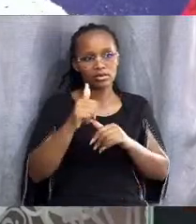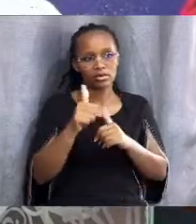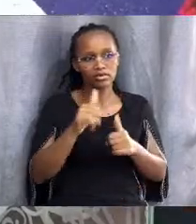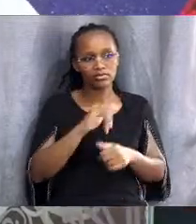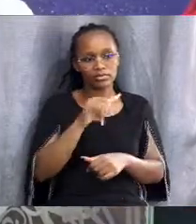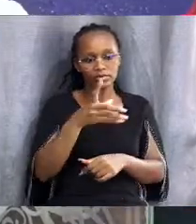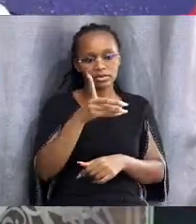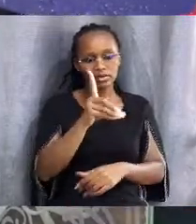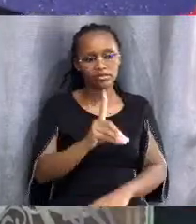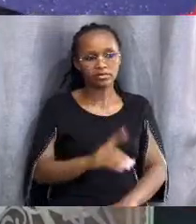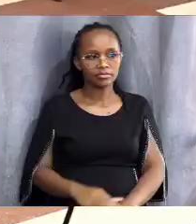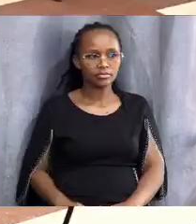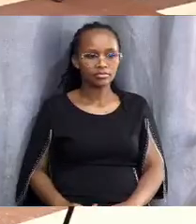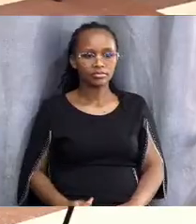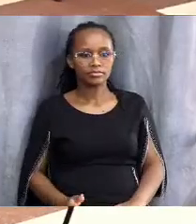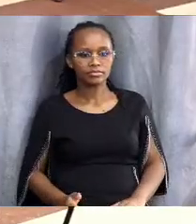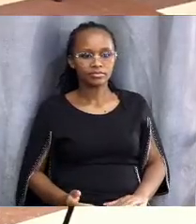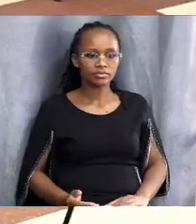boy.